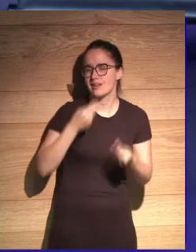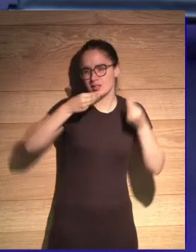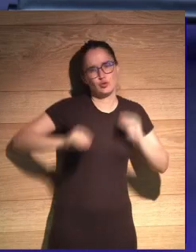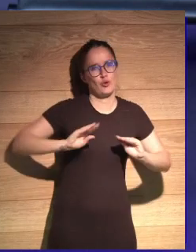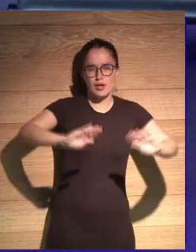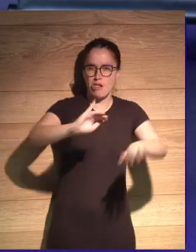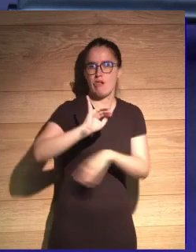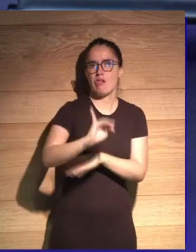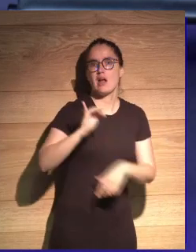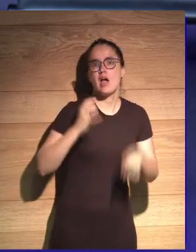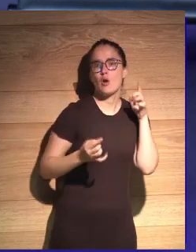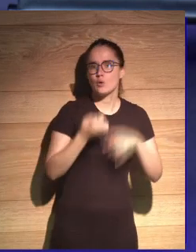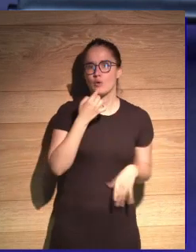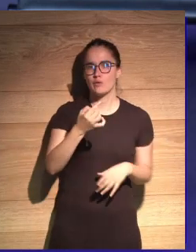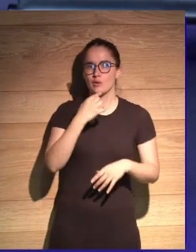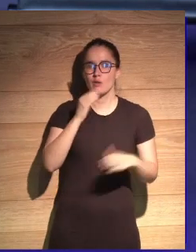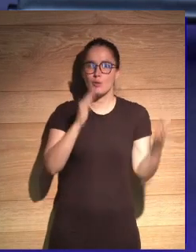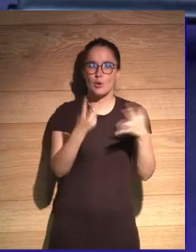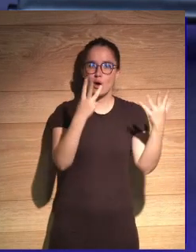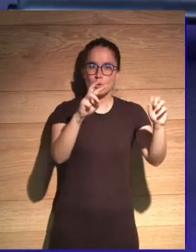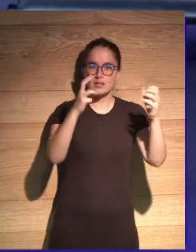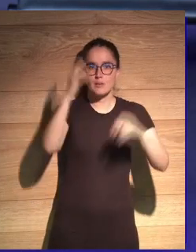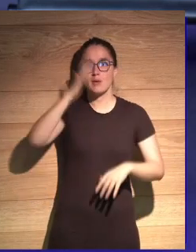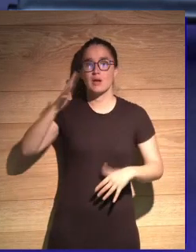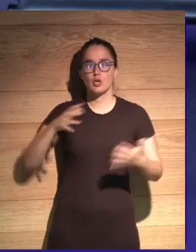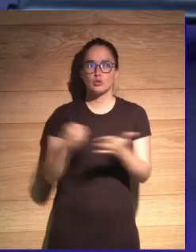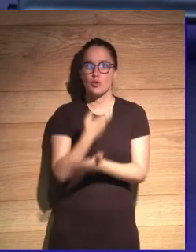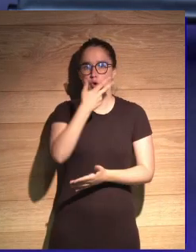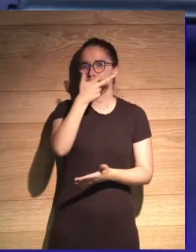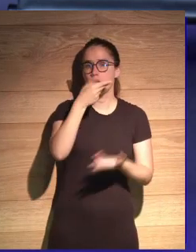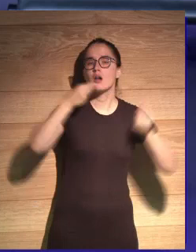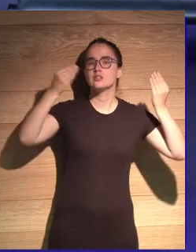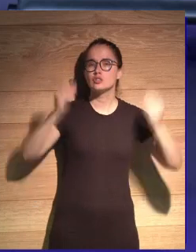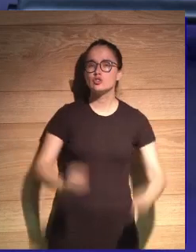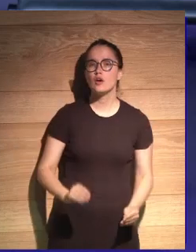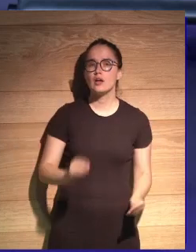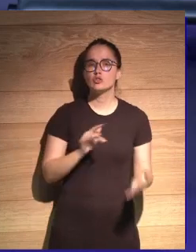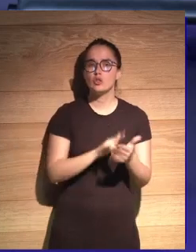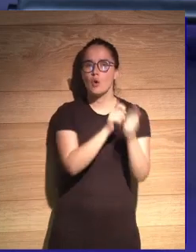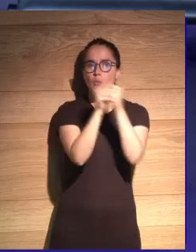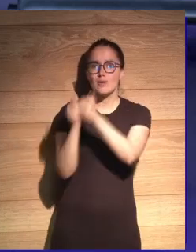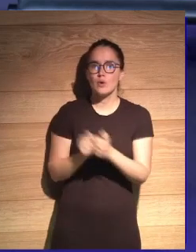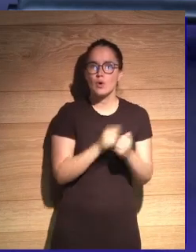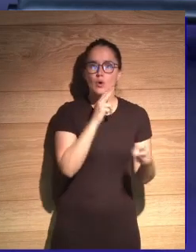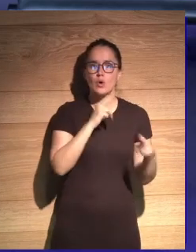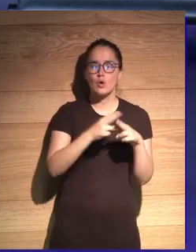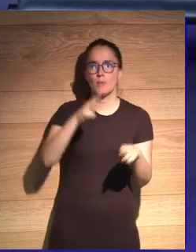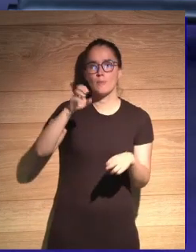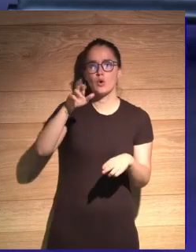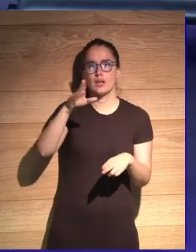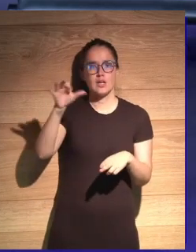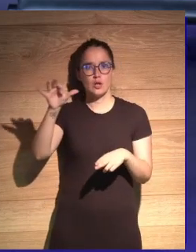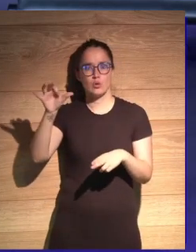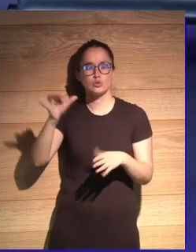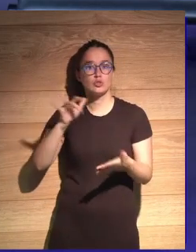And this criticism has also some history. Some people say that in the 1980s there was a video game